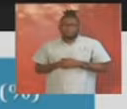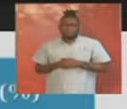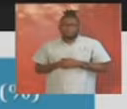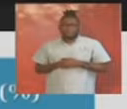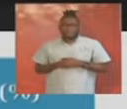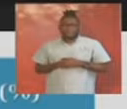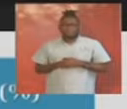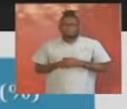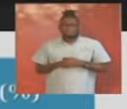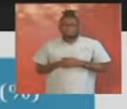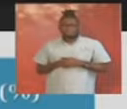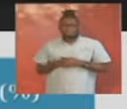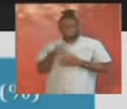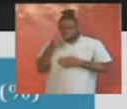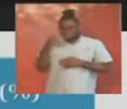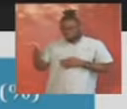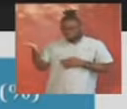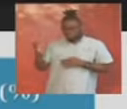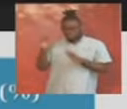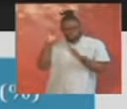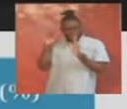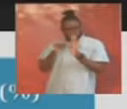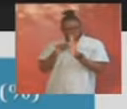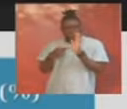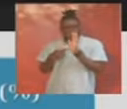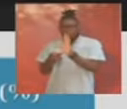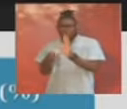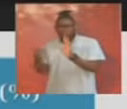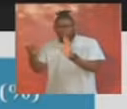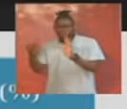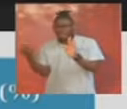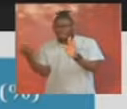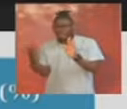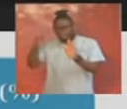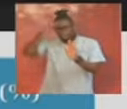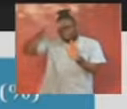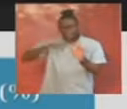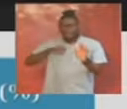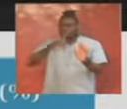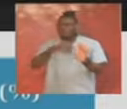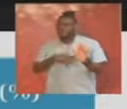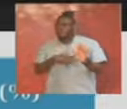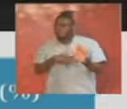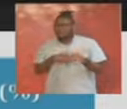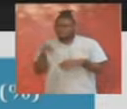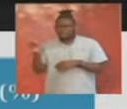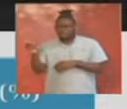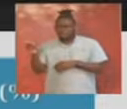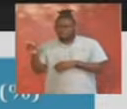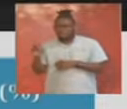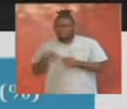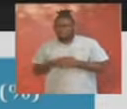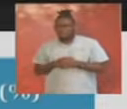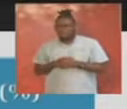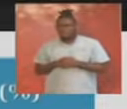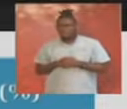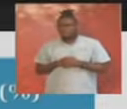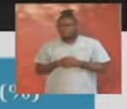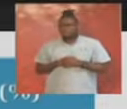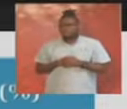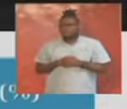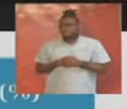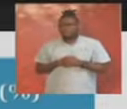So this just shows the distribution of the total cases that we've had between males and females. We